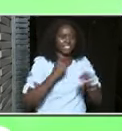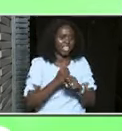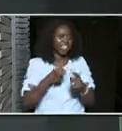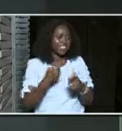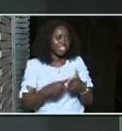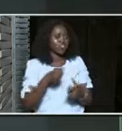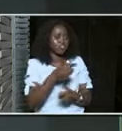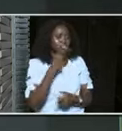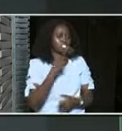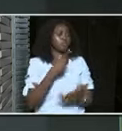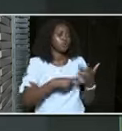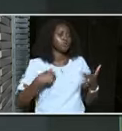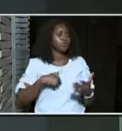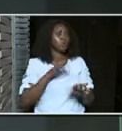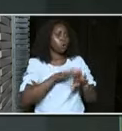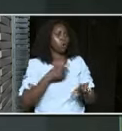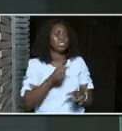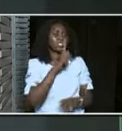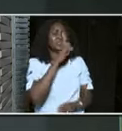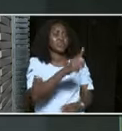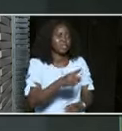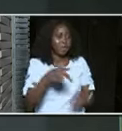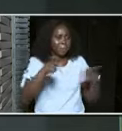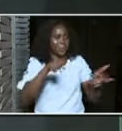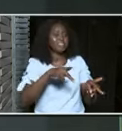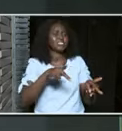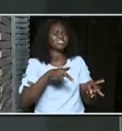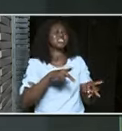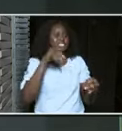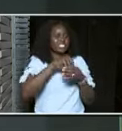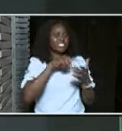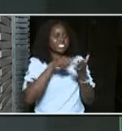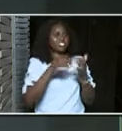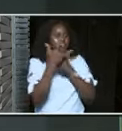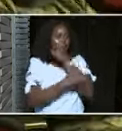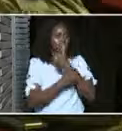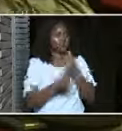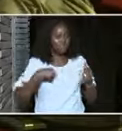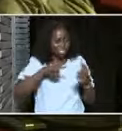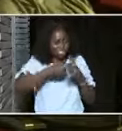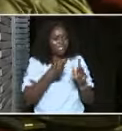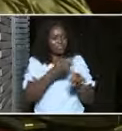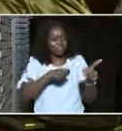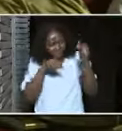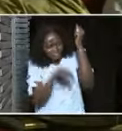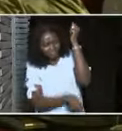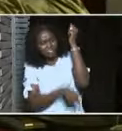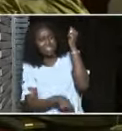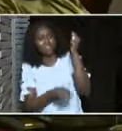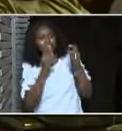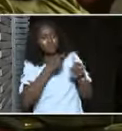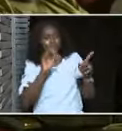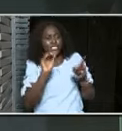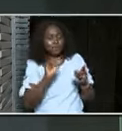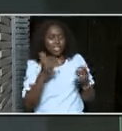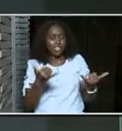real party in this country. We started from the bottom, from zero, and we are building. Now